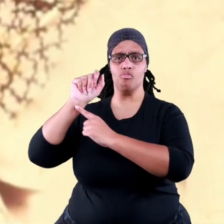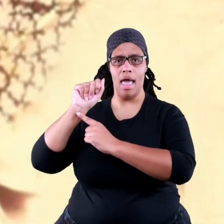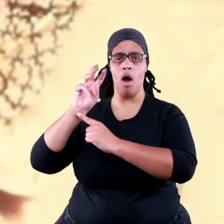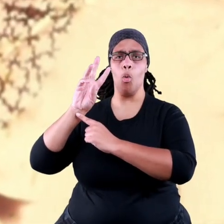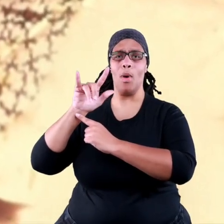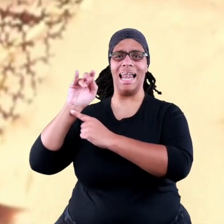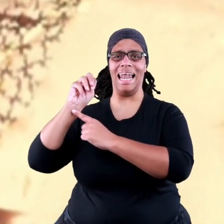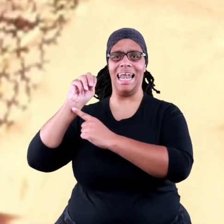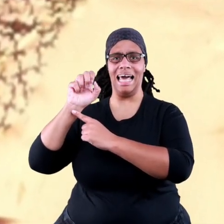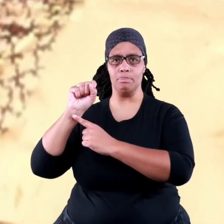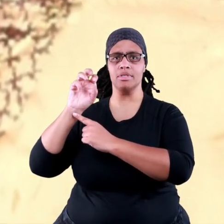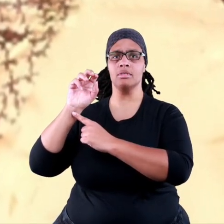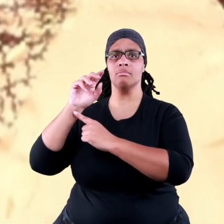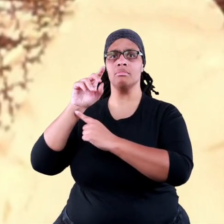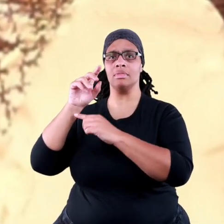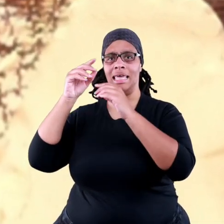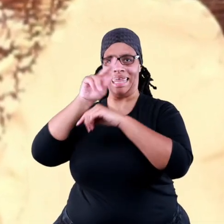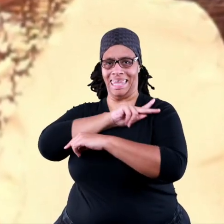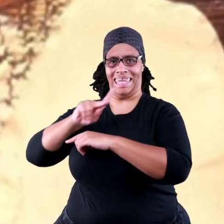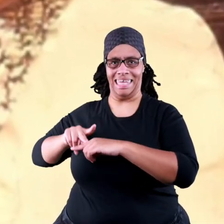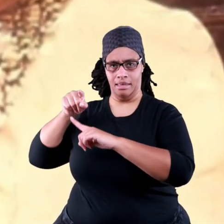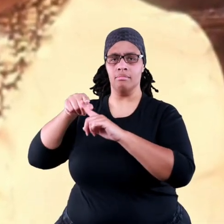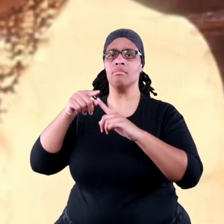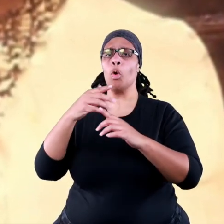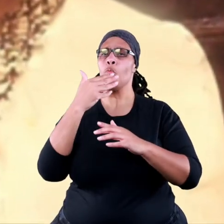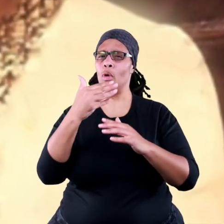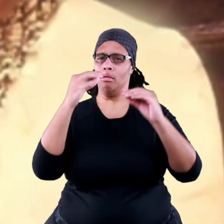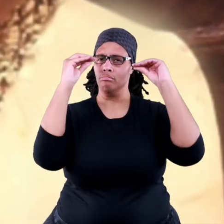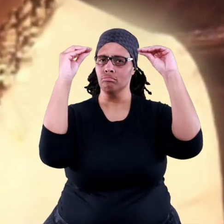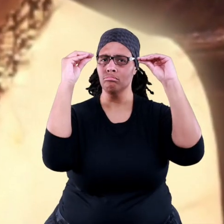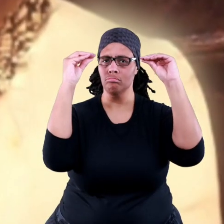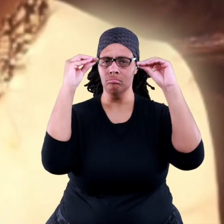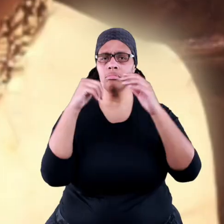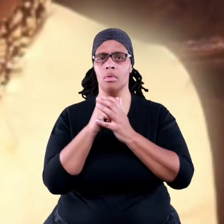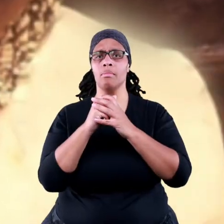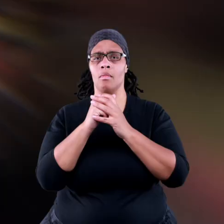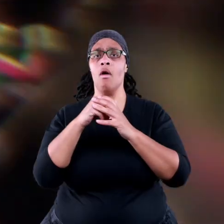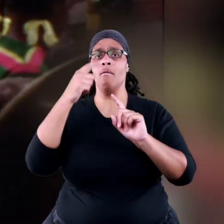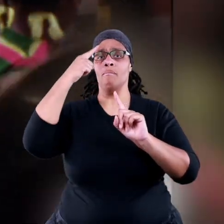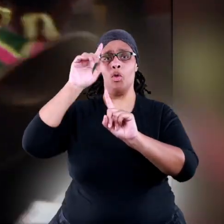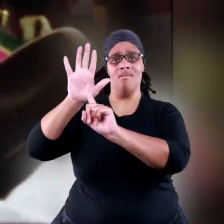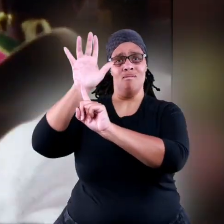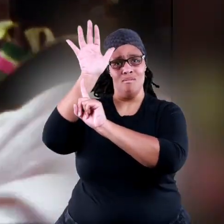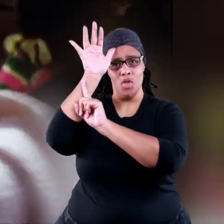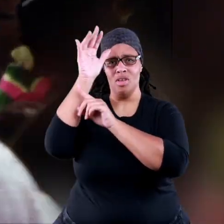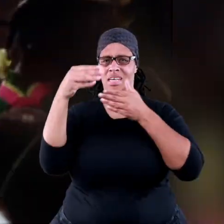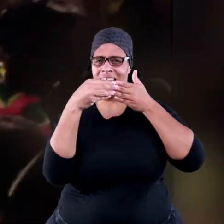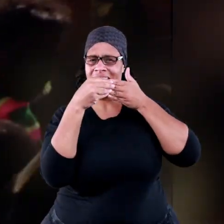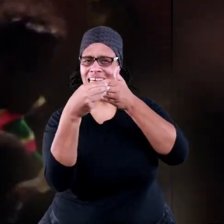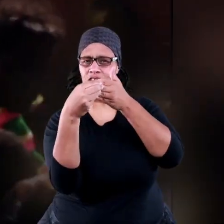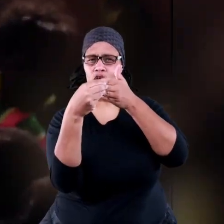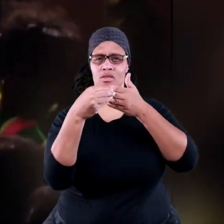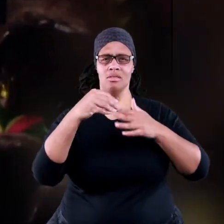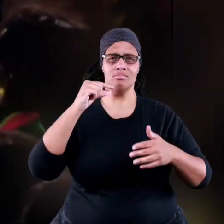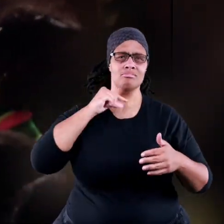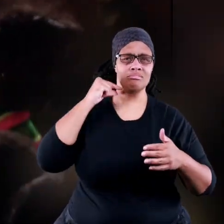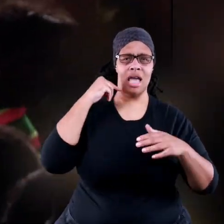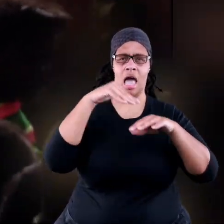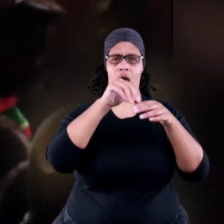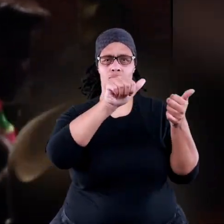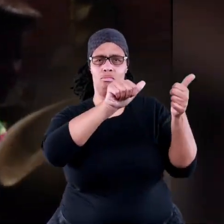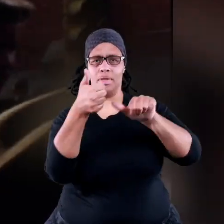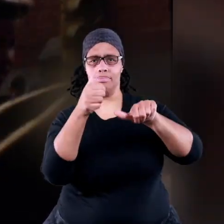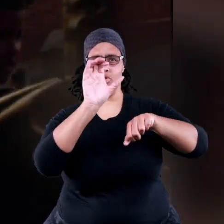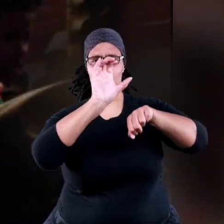mother, Alberta Williams King, a well-educated teacher and organist for her father, the leader and